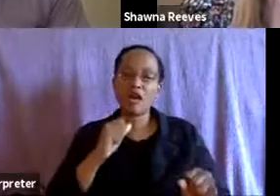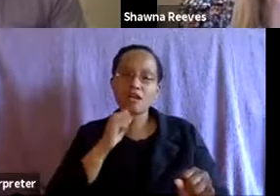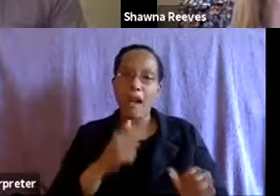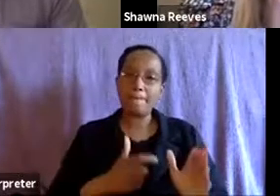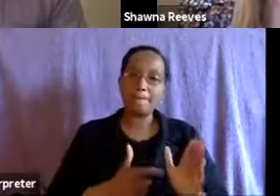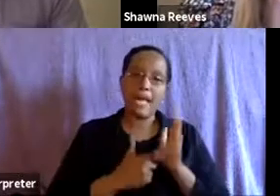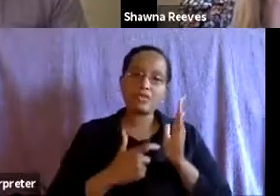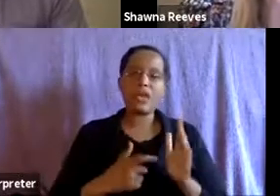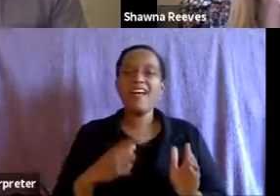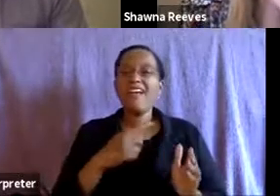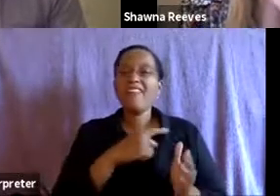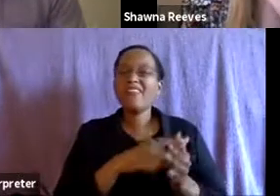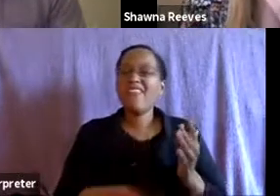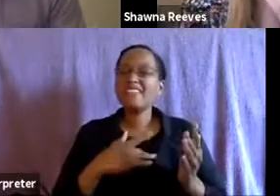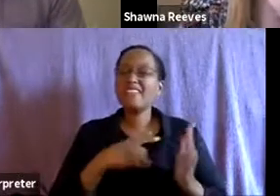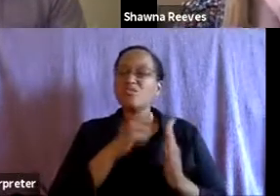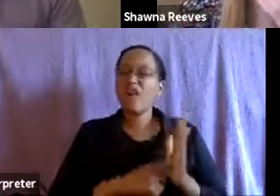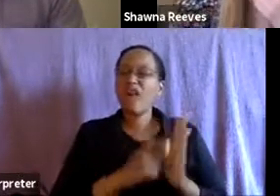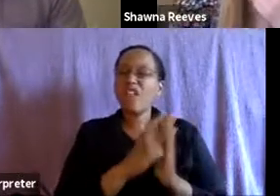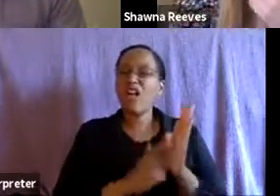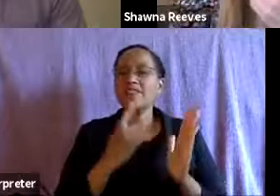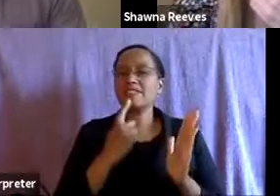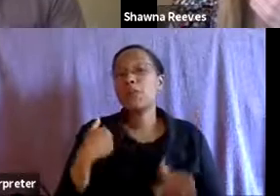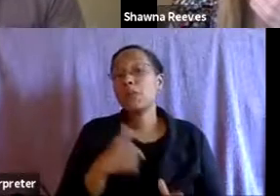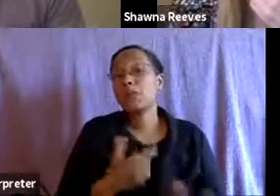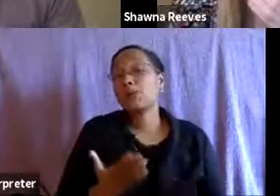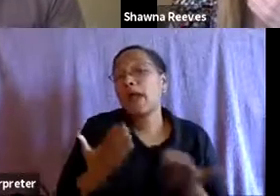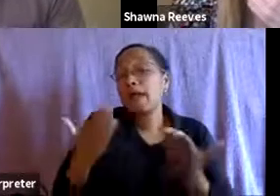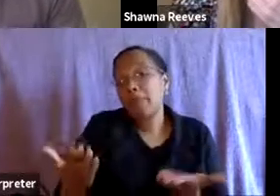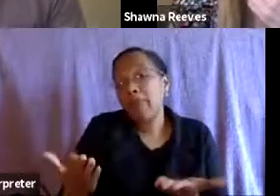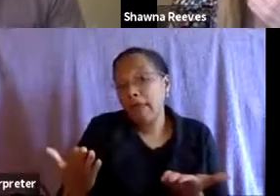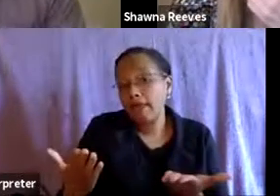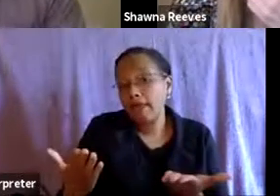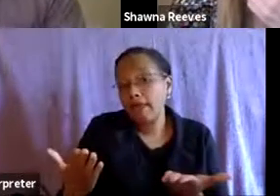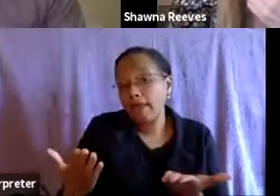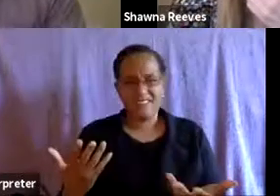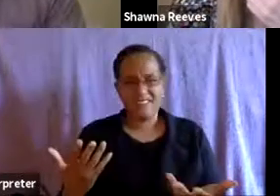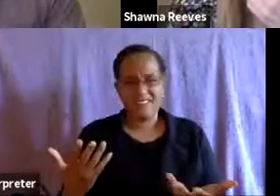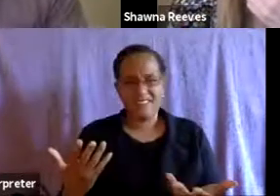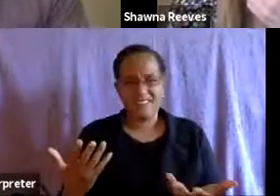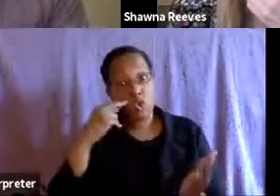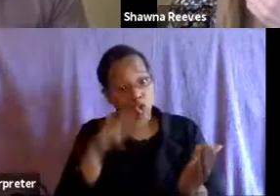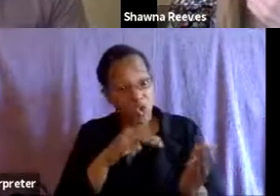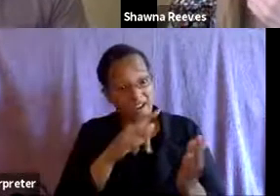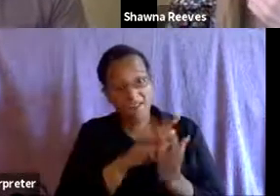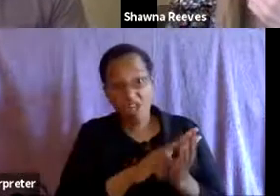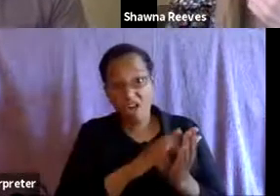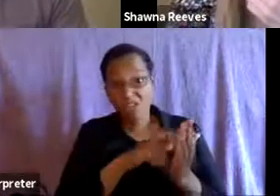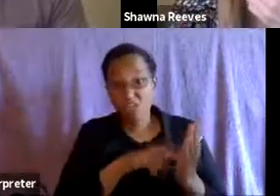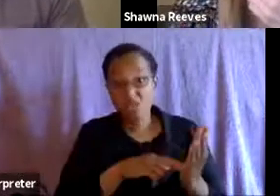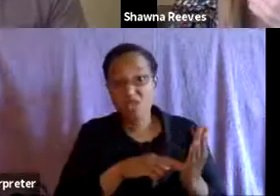much. They often caused trouble from the perspective of owners who didn't want to provide